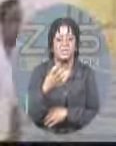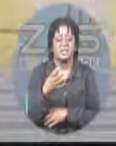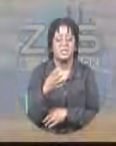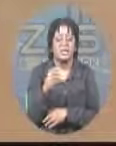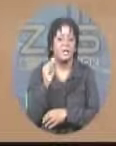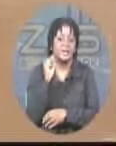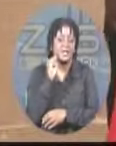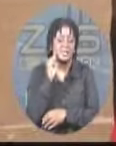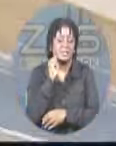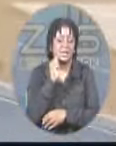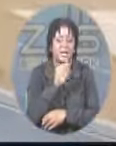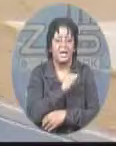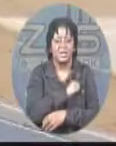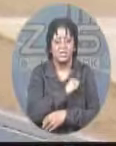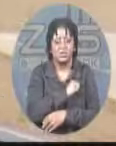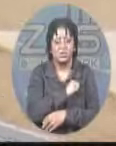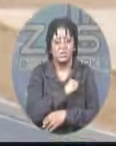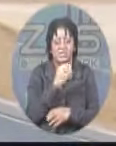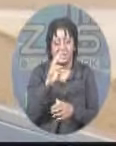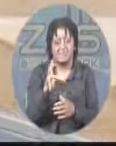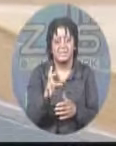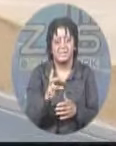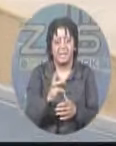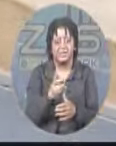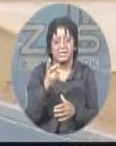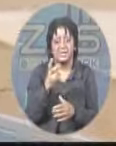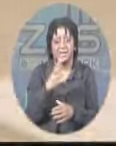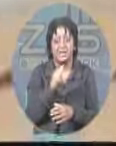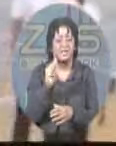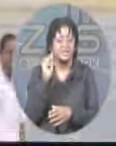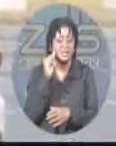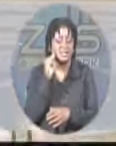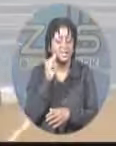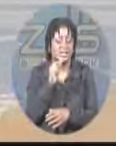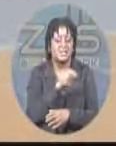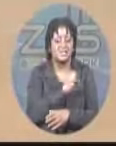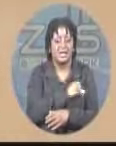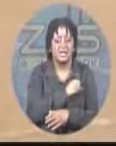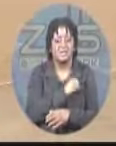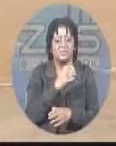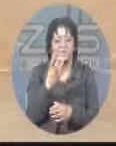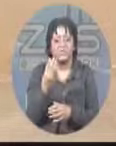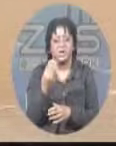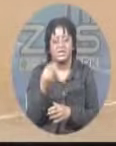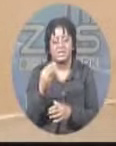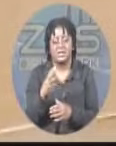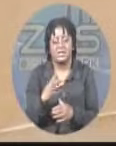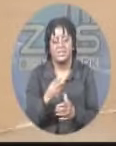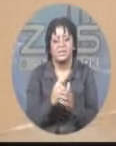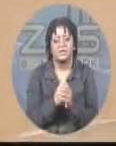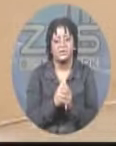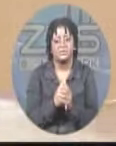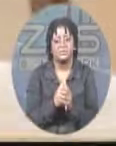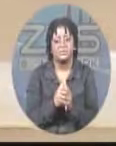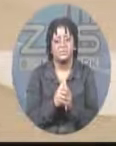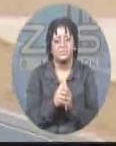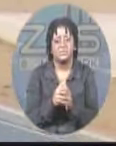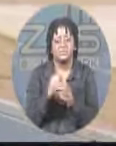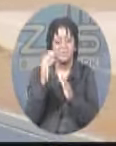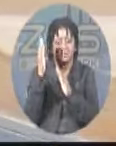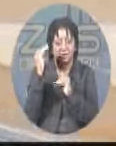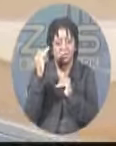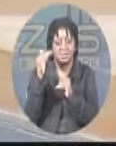41 feet 1 inch, and Latia Sanders, she finished 14th, tossing 33 feet 1. Must be looking forward to